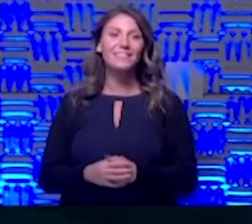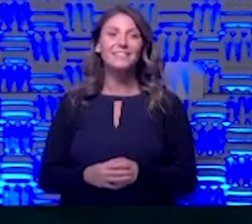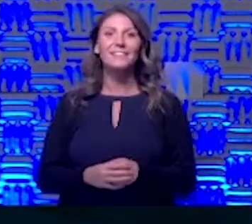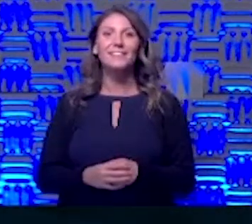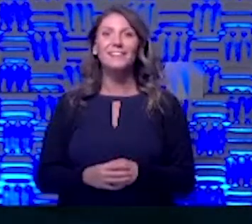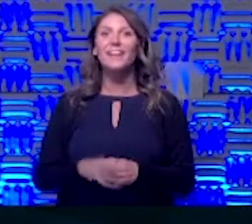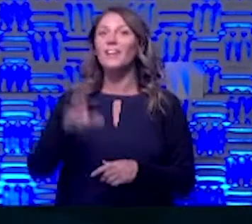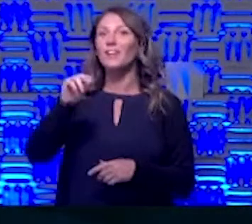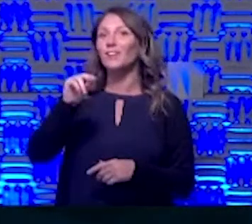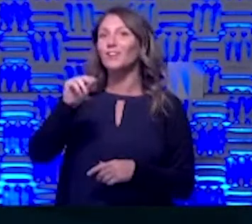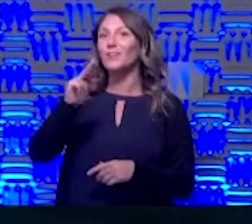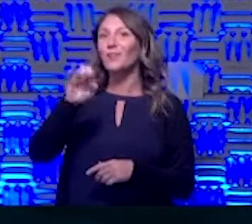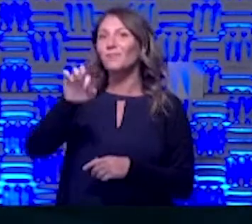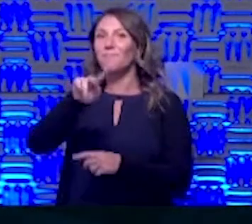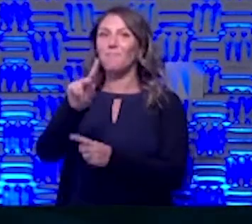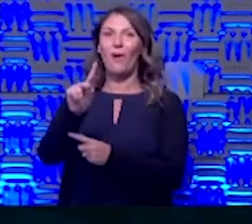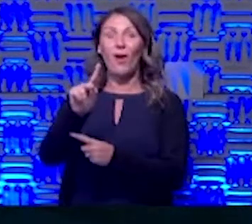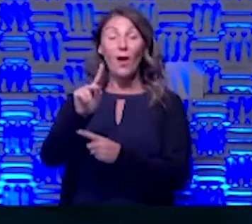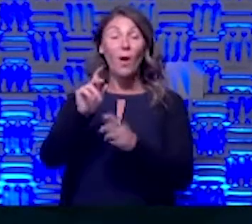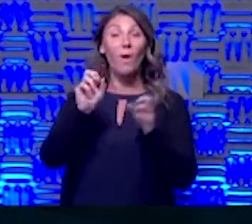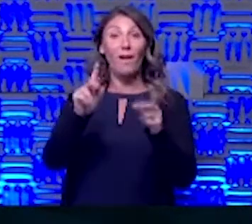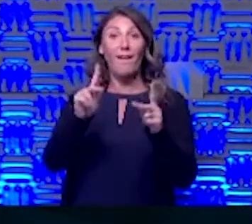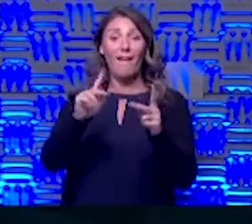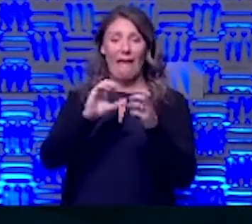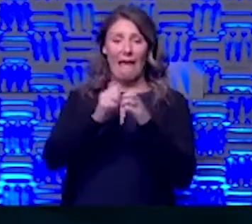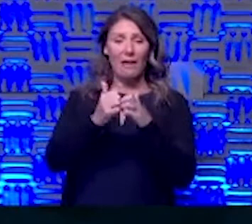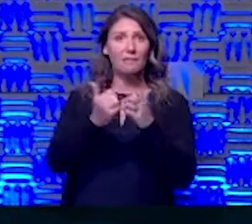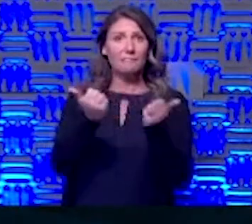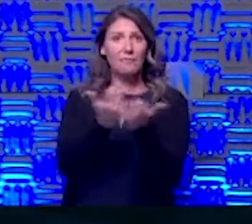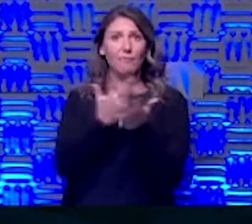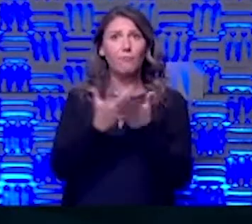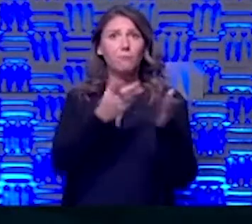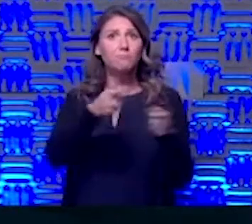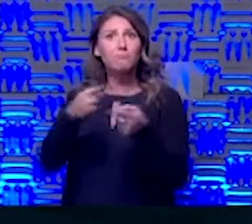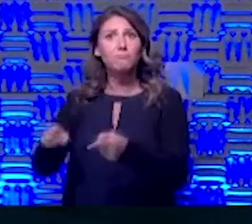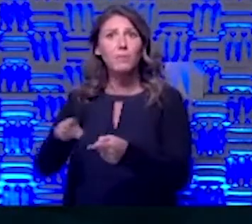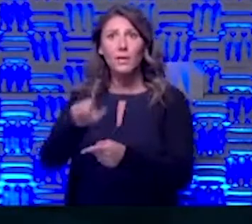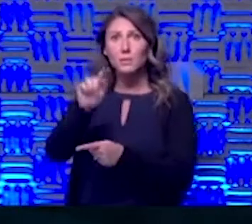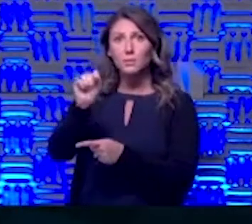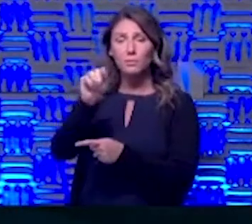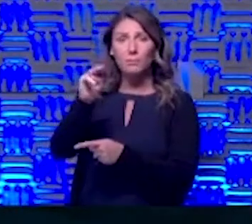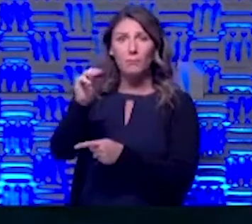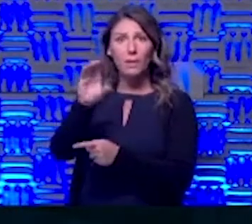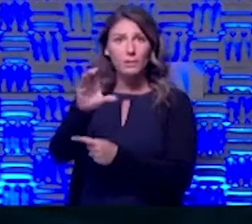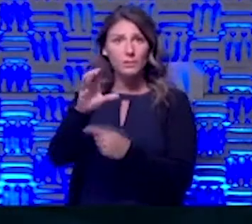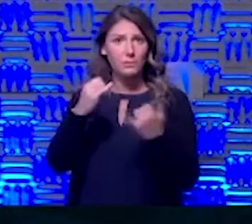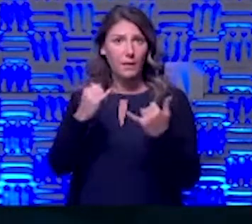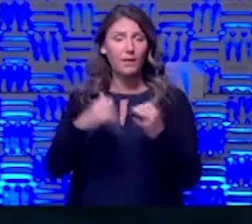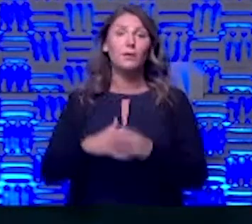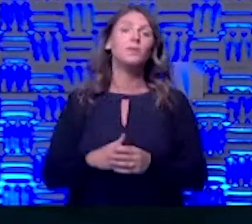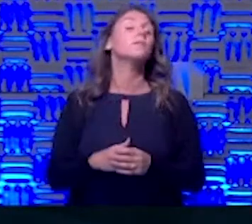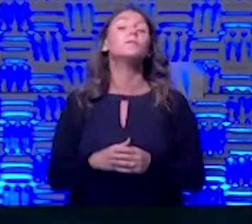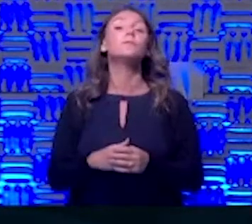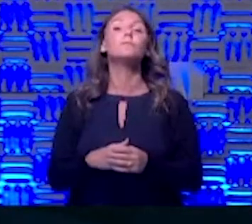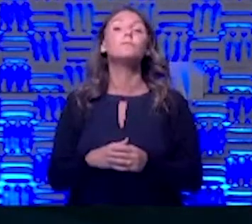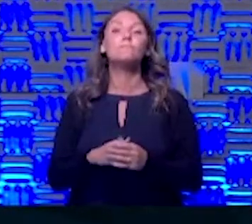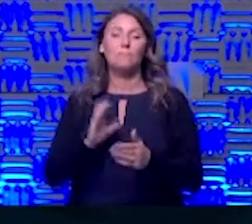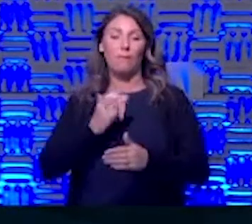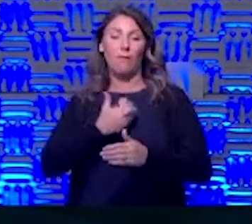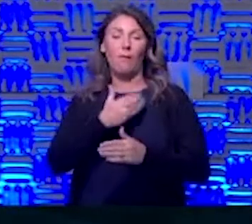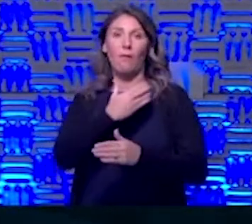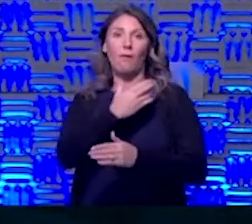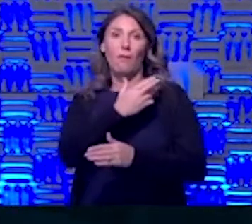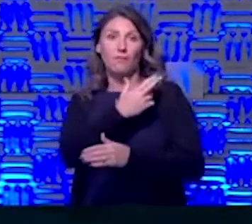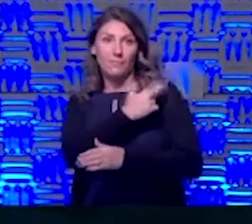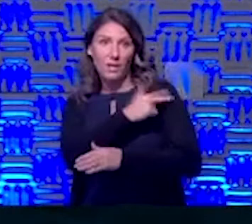No, this is Mark Steele. Yeah, Mark, how's it going over at Truman right now? Yeah, so at Truman, we have seen a